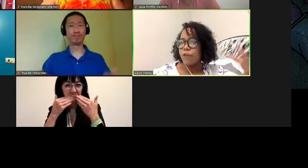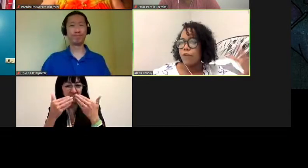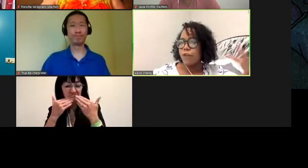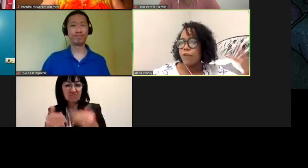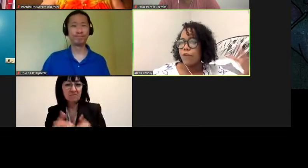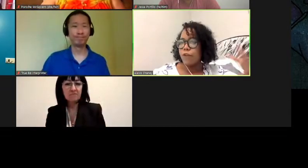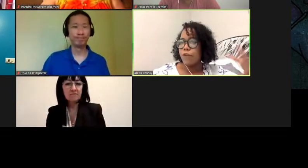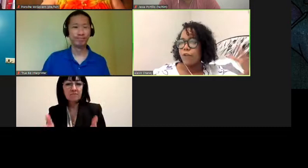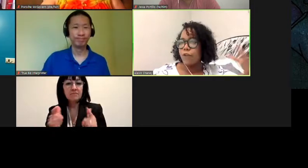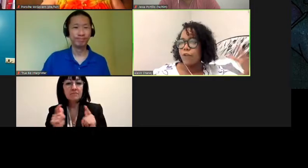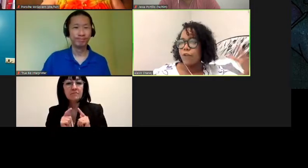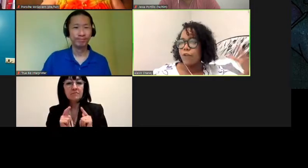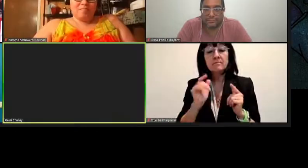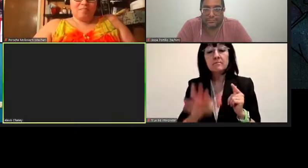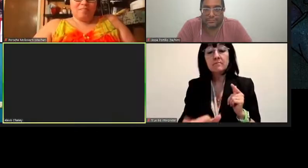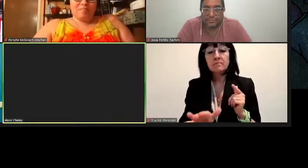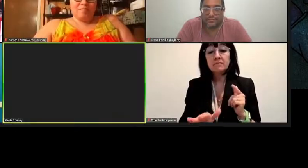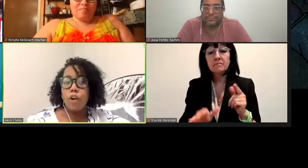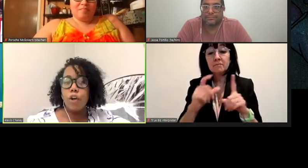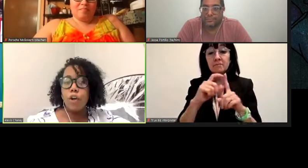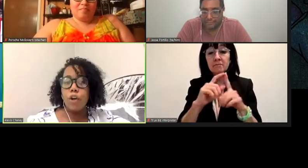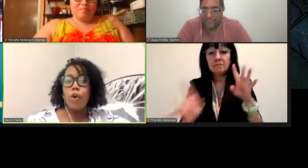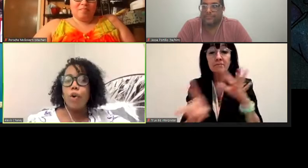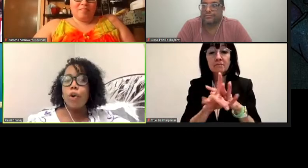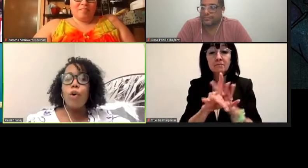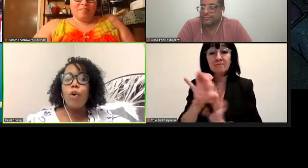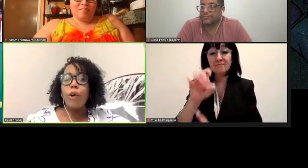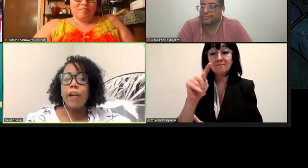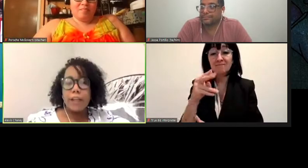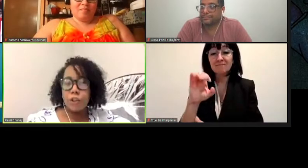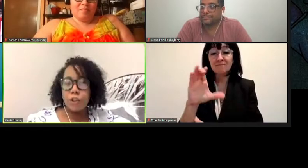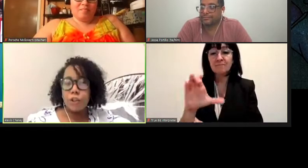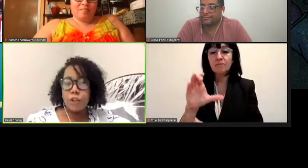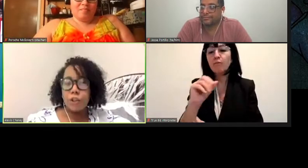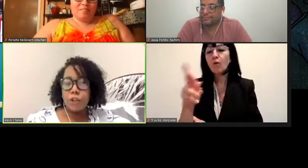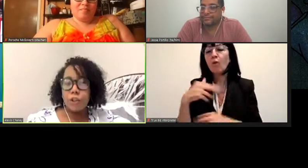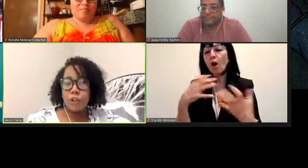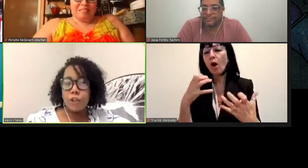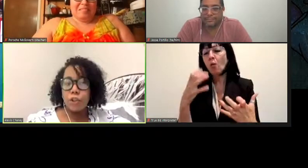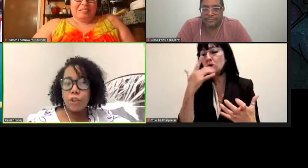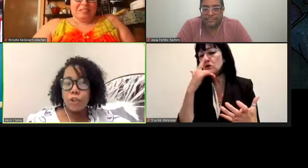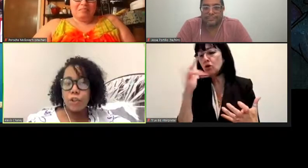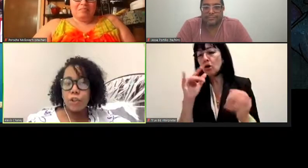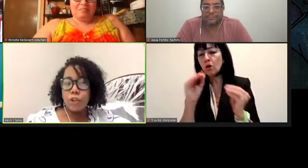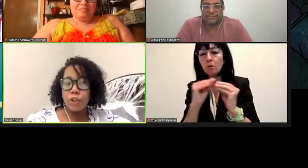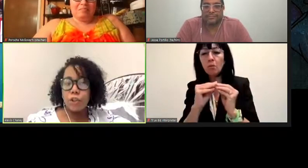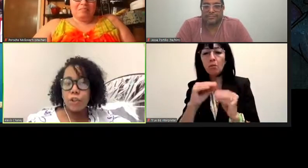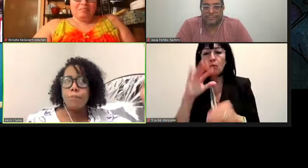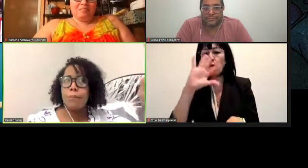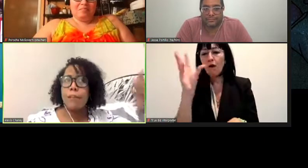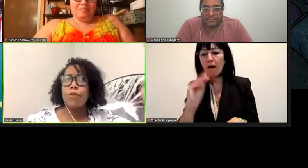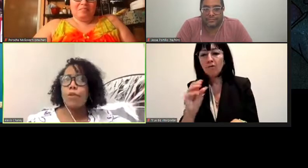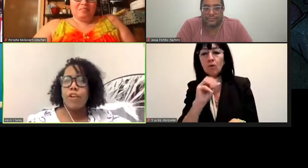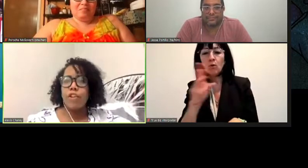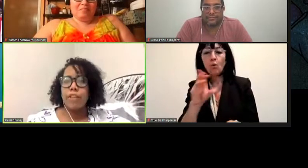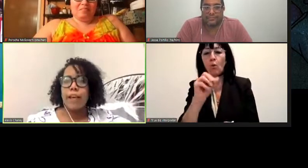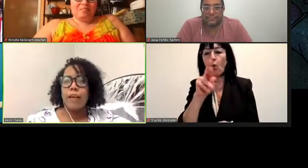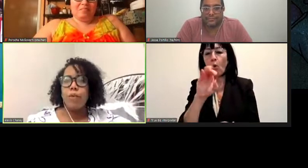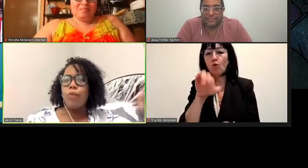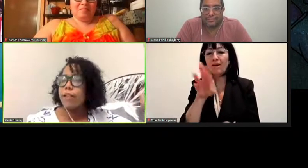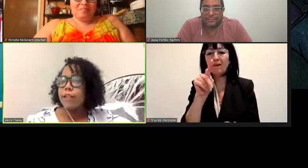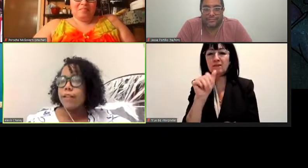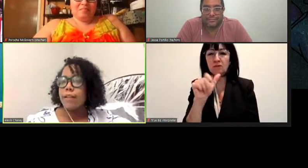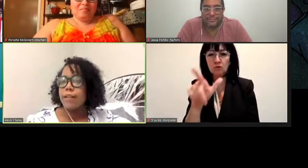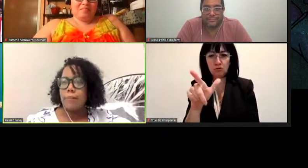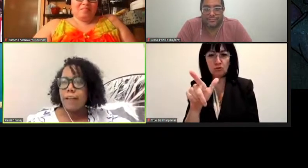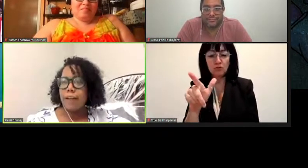frequently, a word that comes up is ethnic, or I would like it to look more African or Oriental, etc. To speak to what